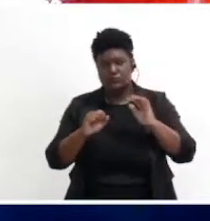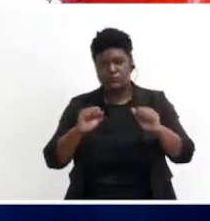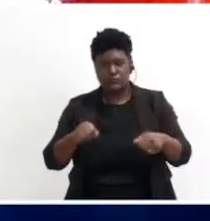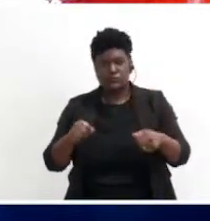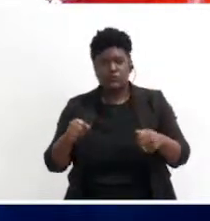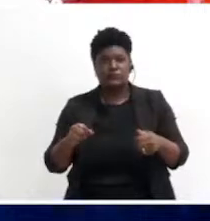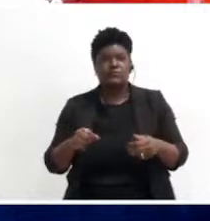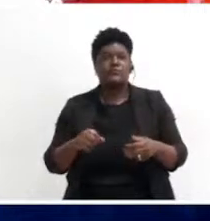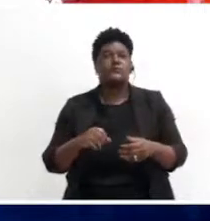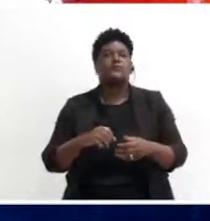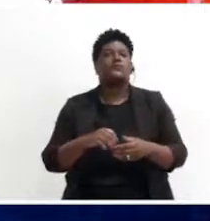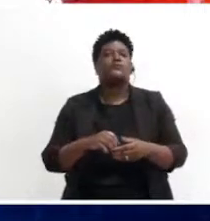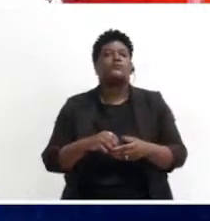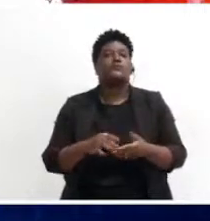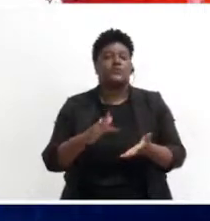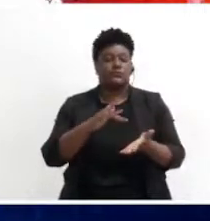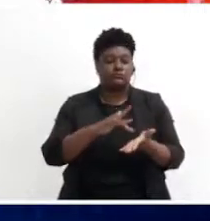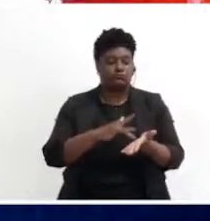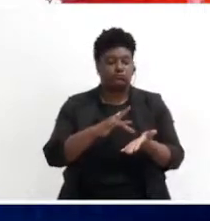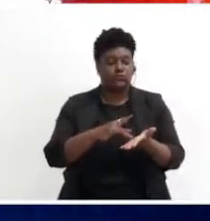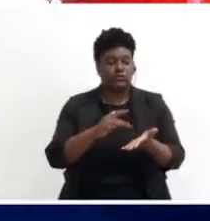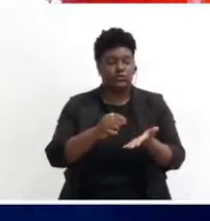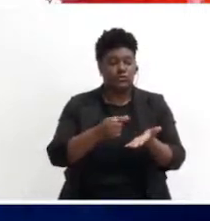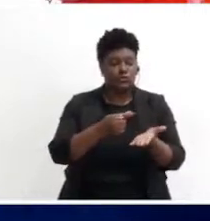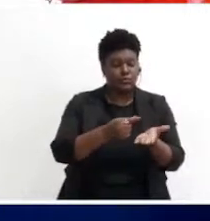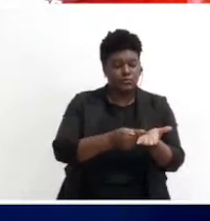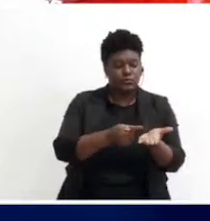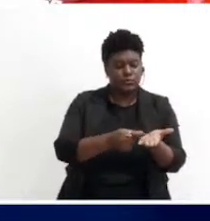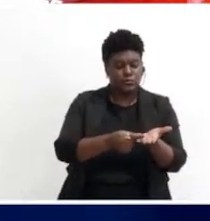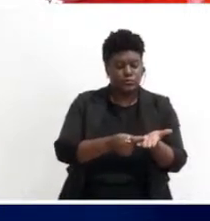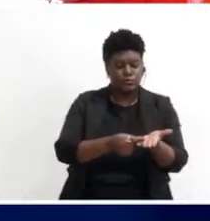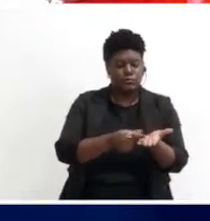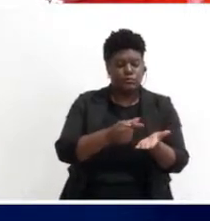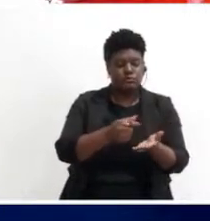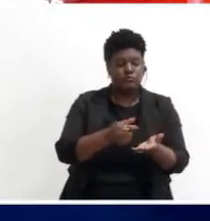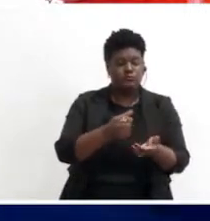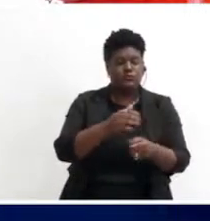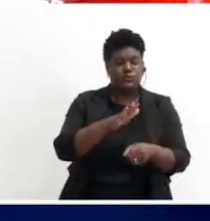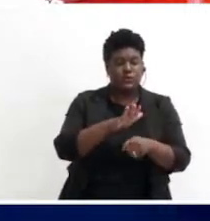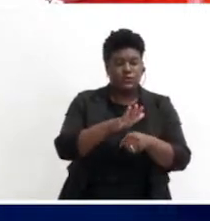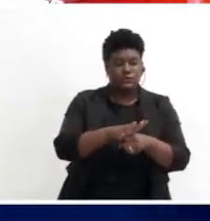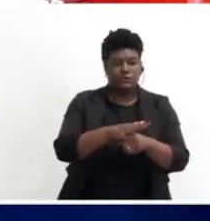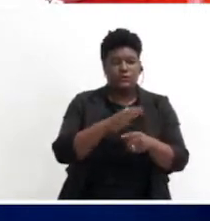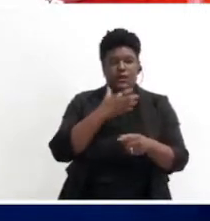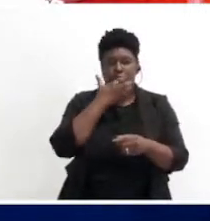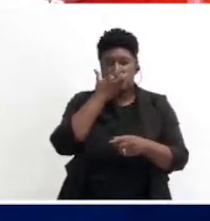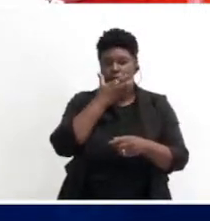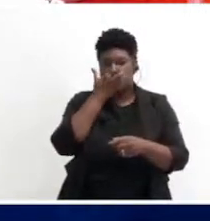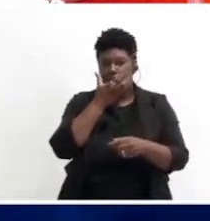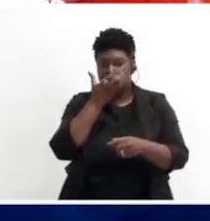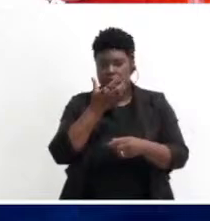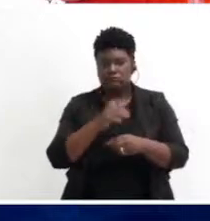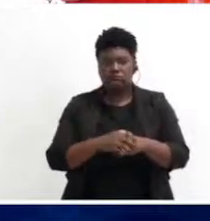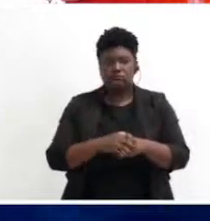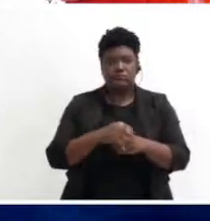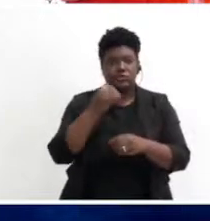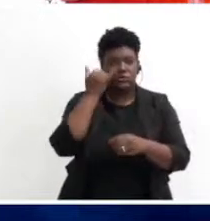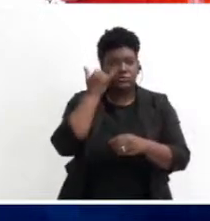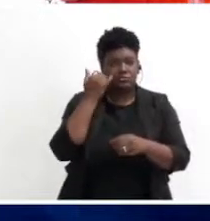apply heat, and if it's not fine pitched, then that can be done just in an oven with many parts at the same